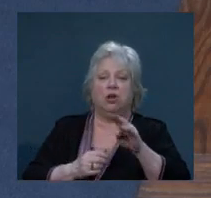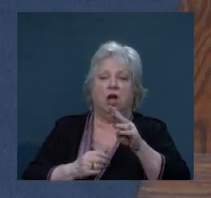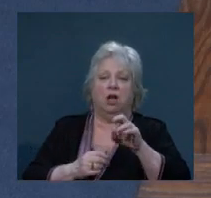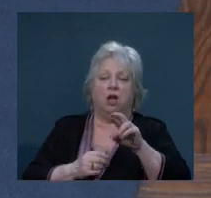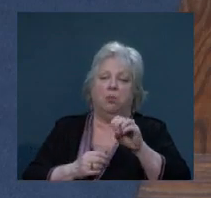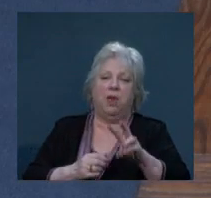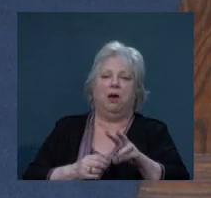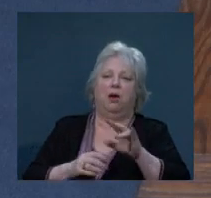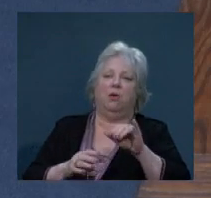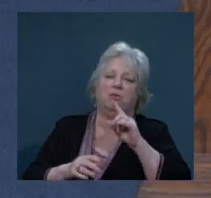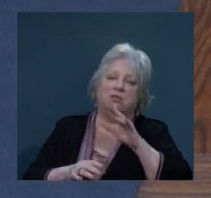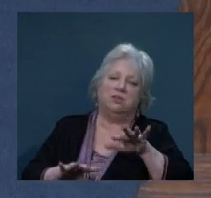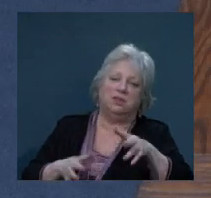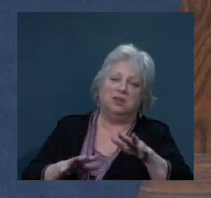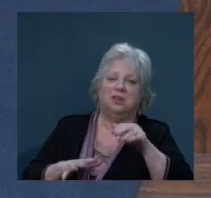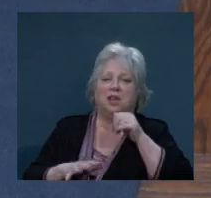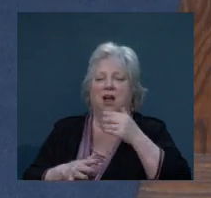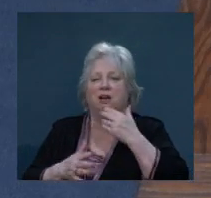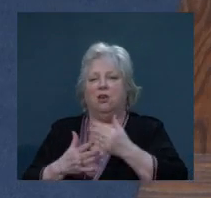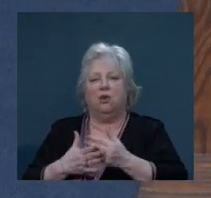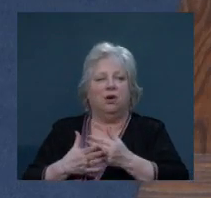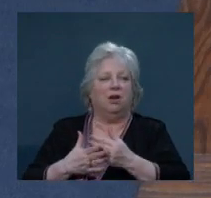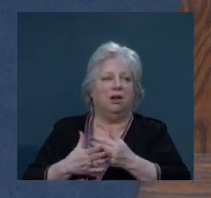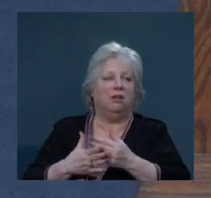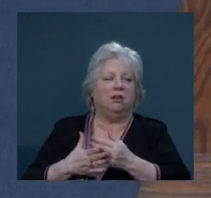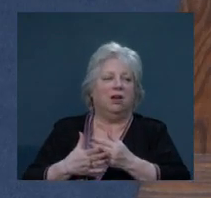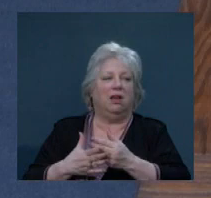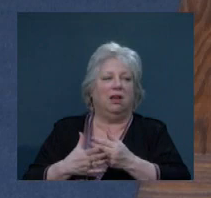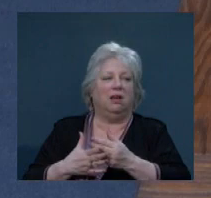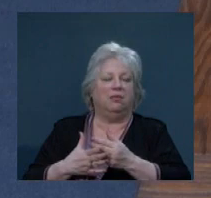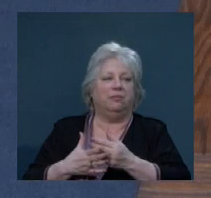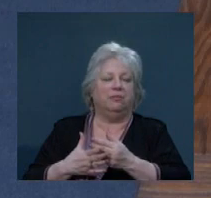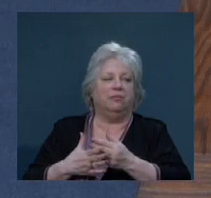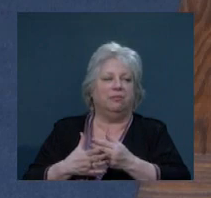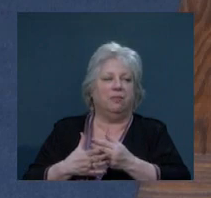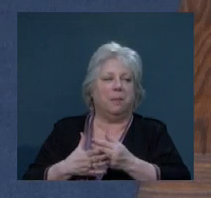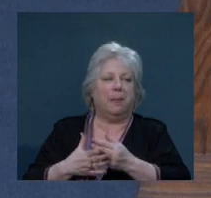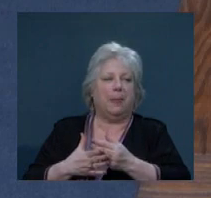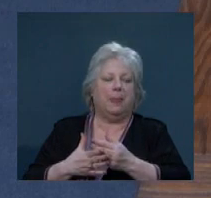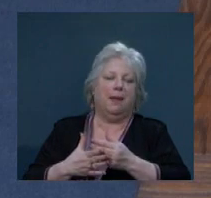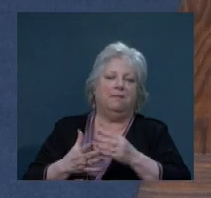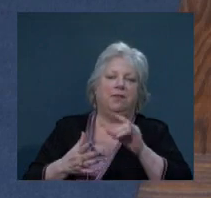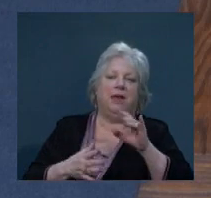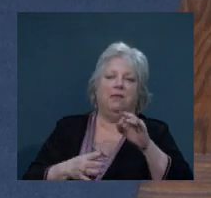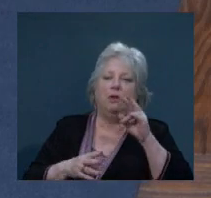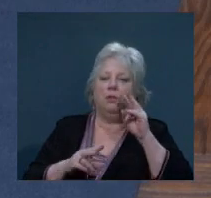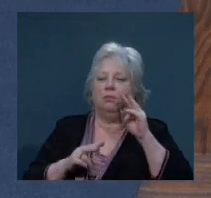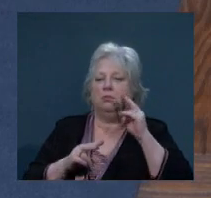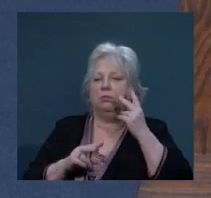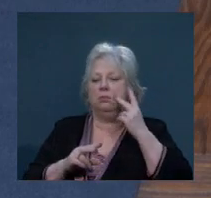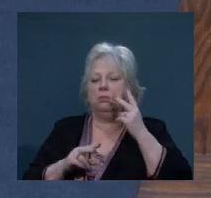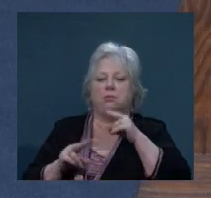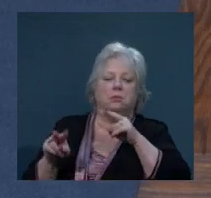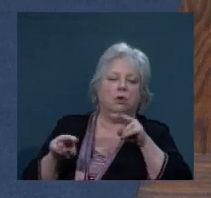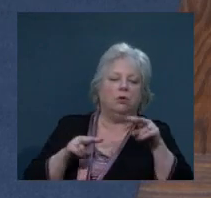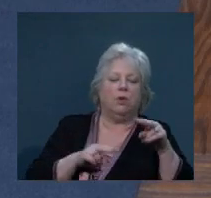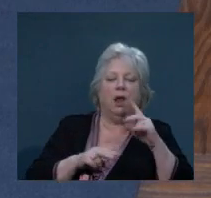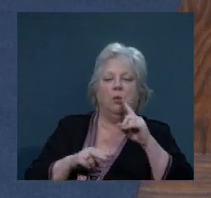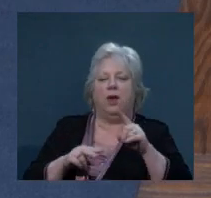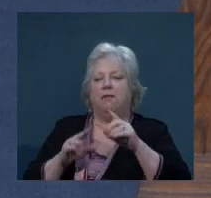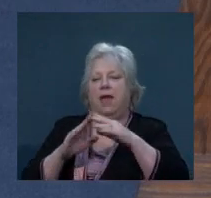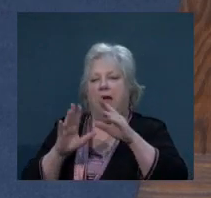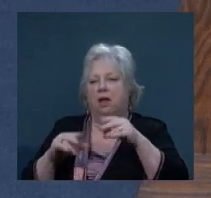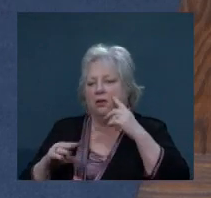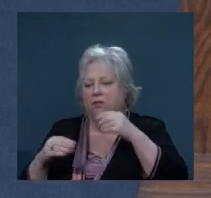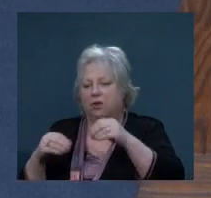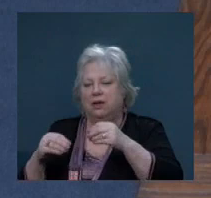not good, for as if you look, there are vacant buildings. There are houses for